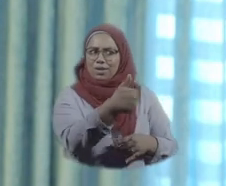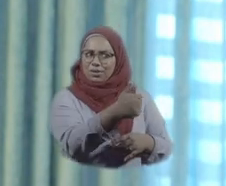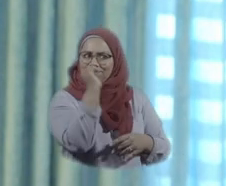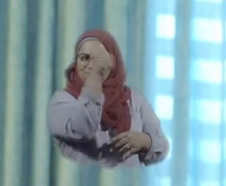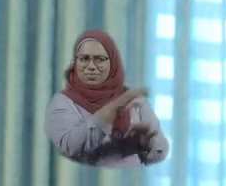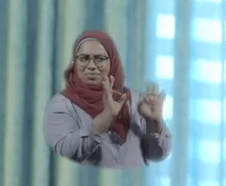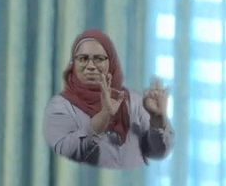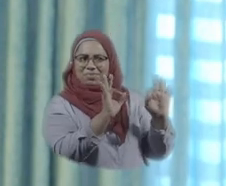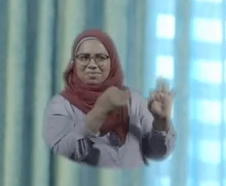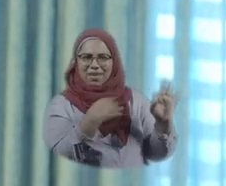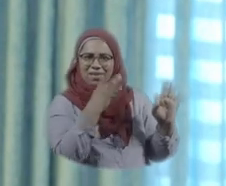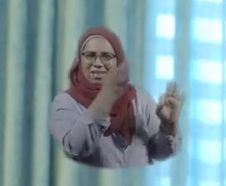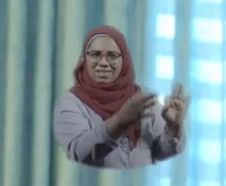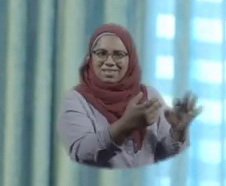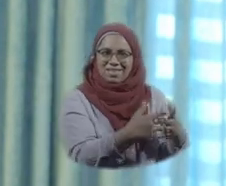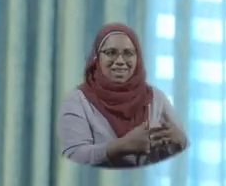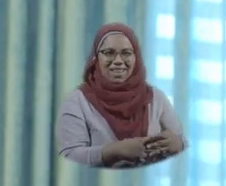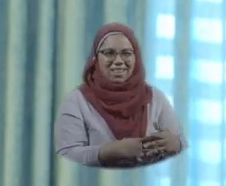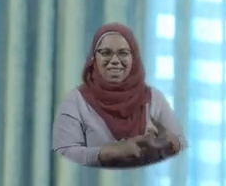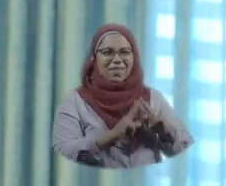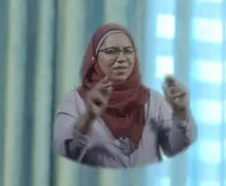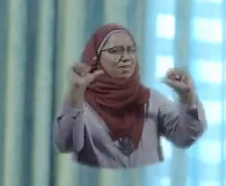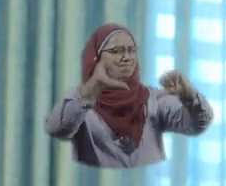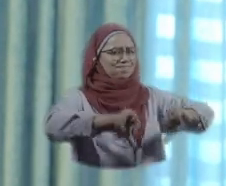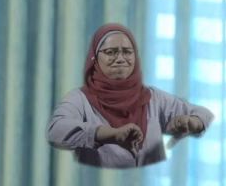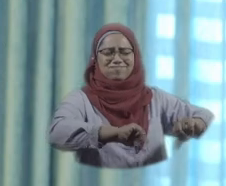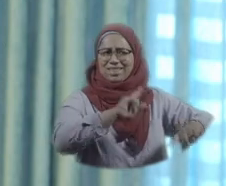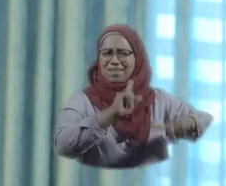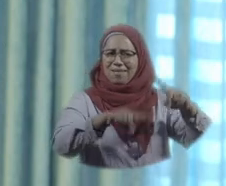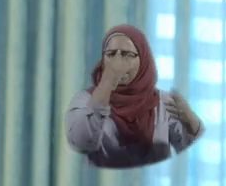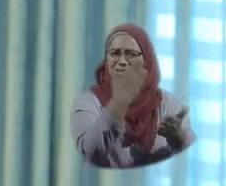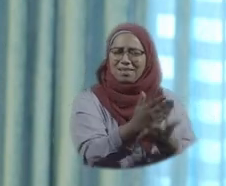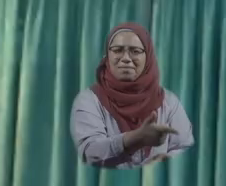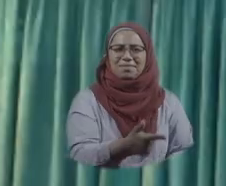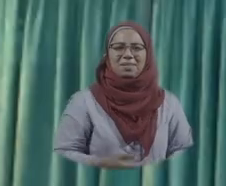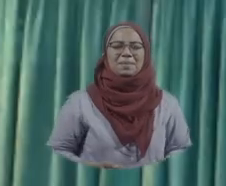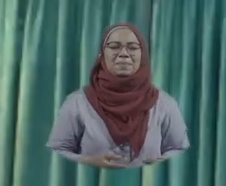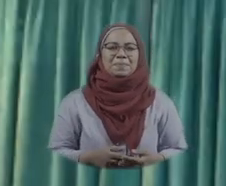looking? Yeah, I mean, this is completely ridiculous. I can't believe this exists.